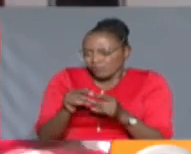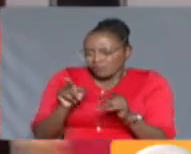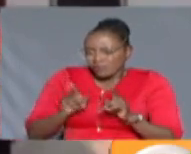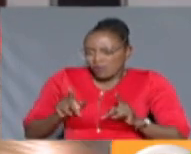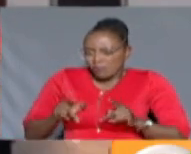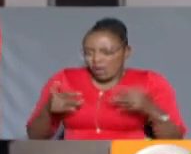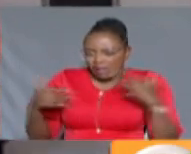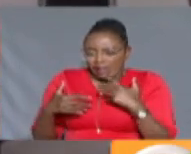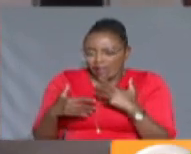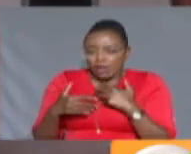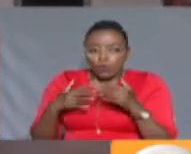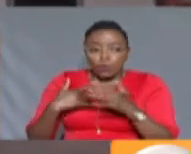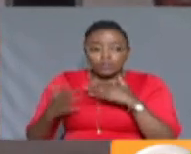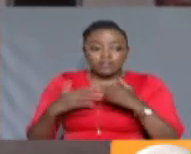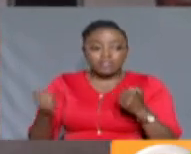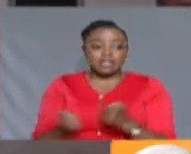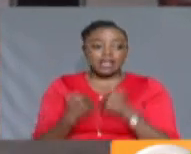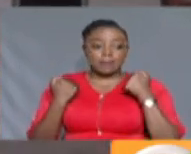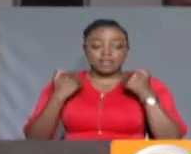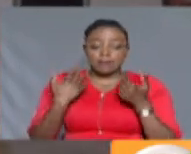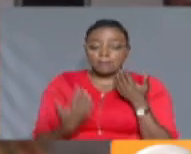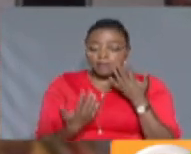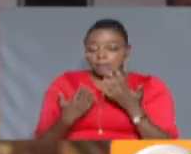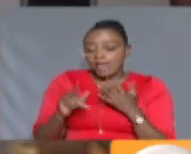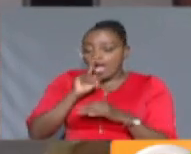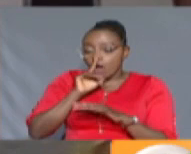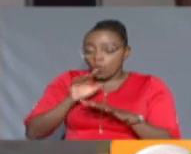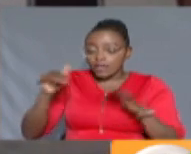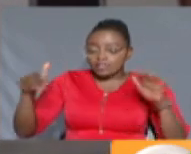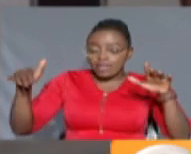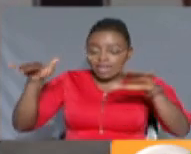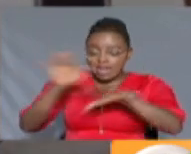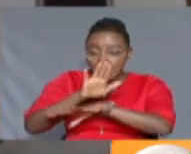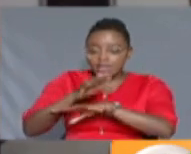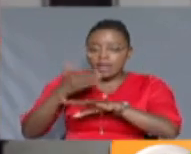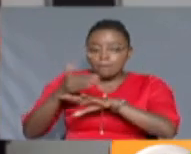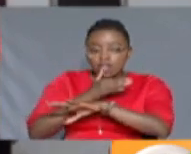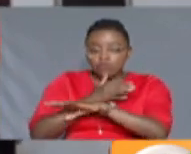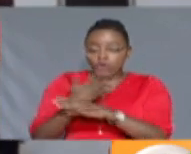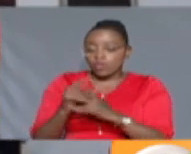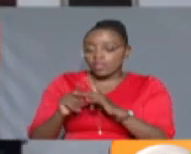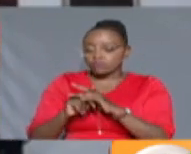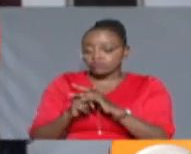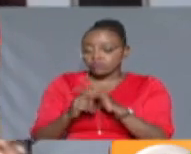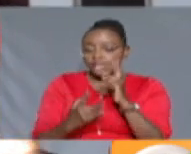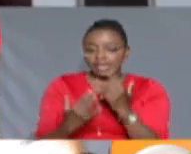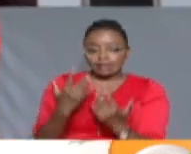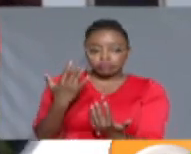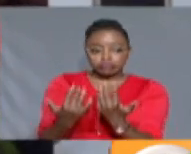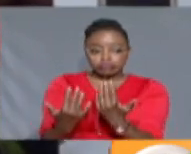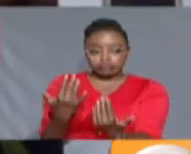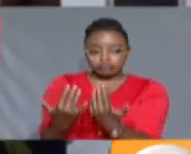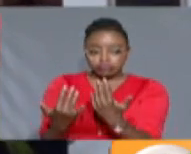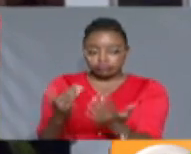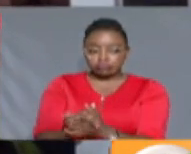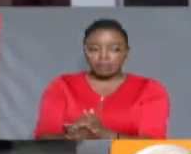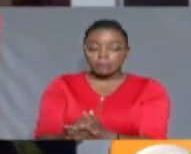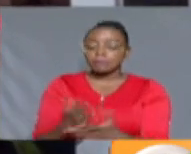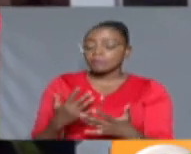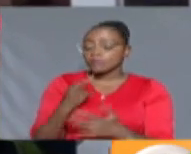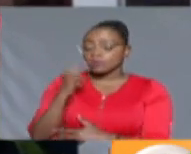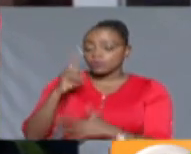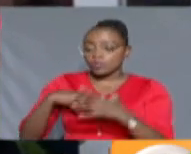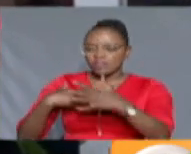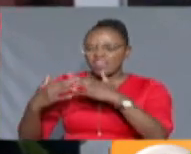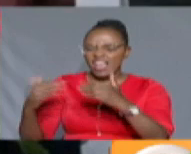probably settling in for what they thought would be a quiet night before the fire broke out. And this is what we are told is that it